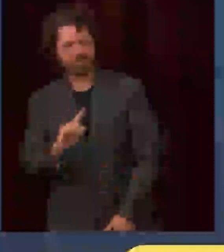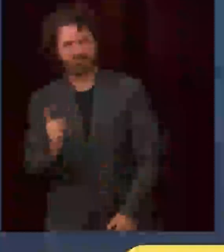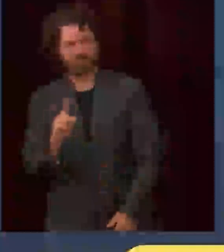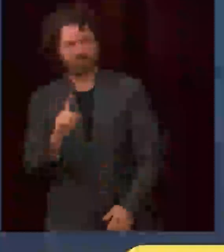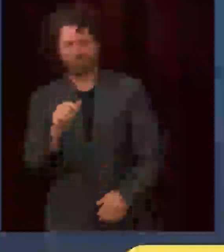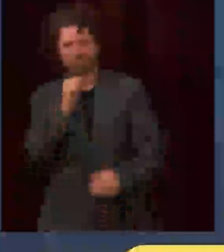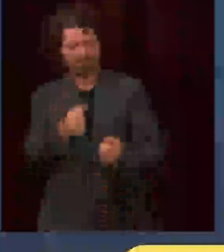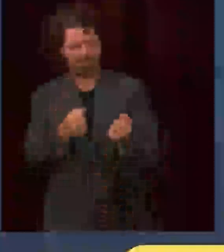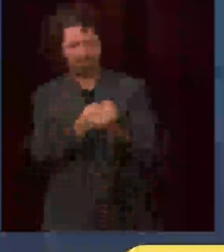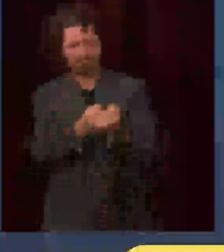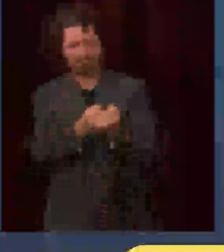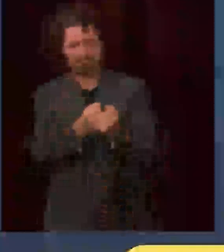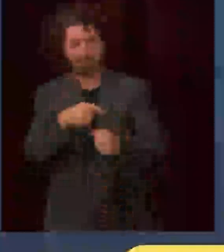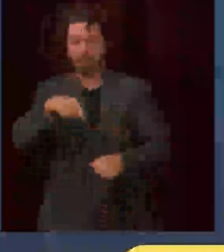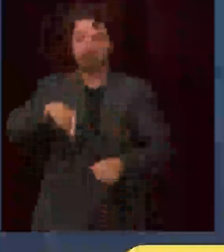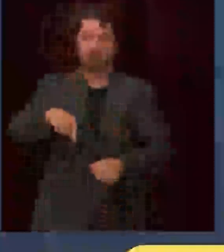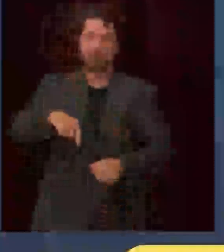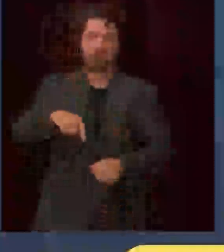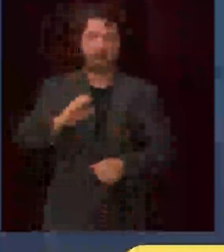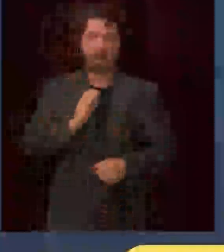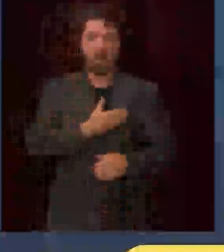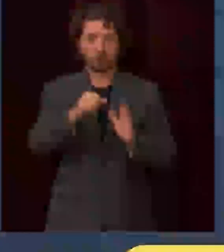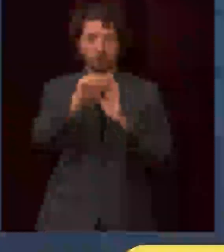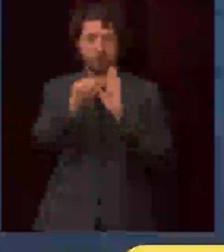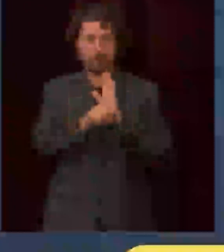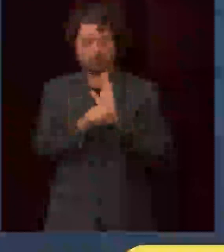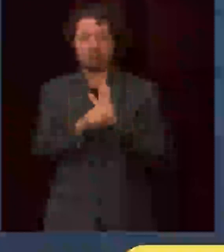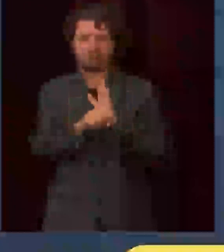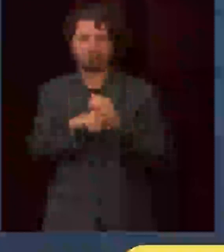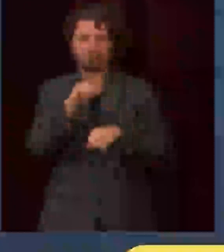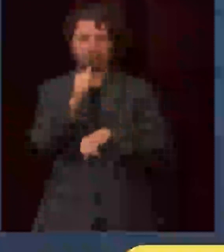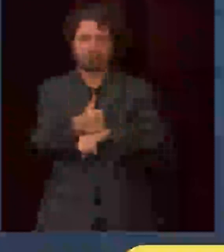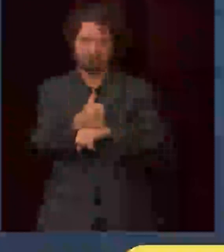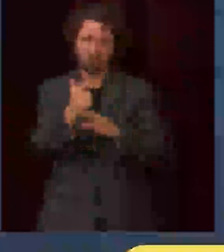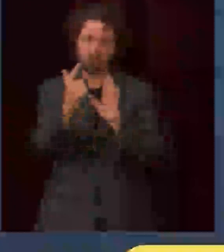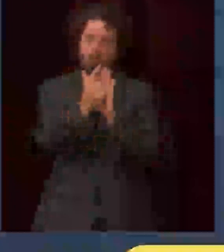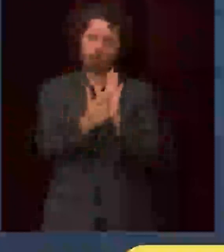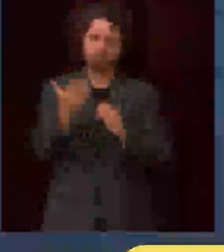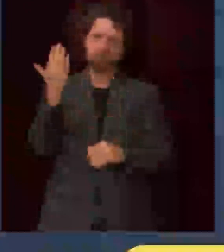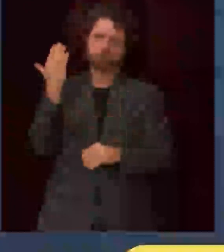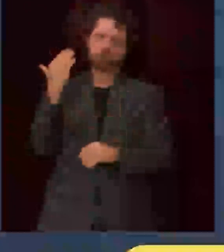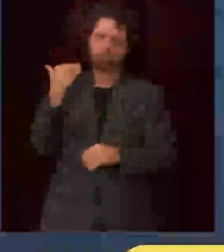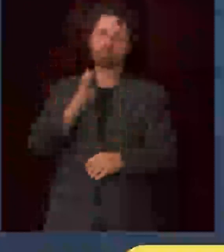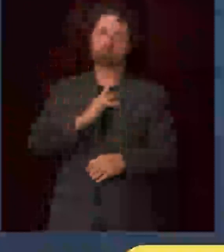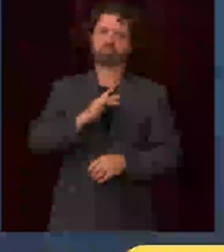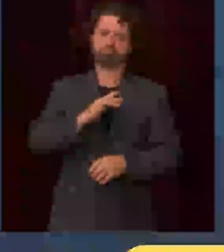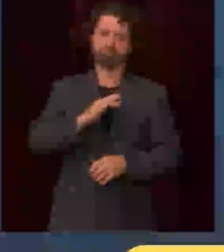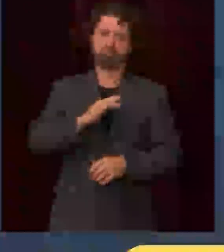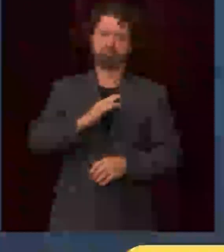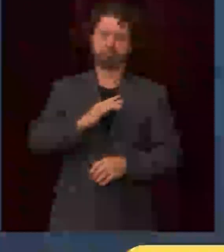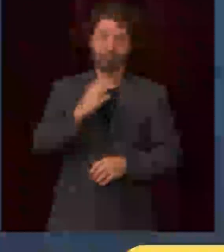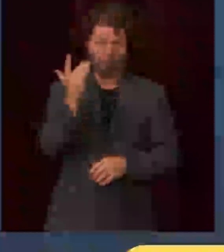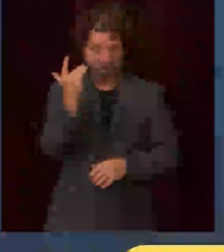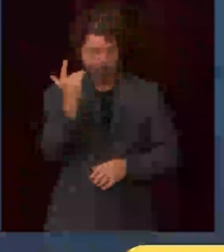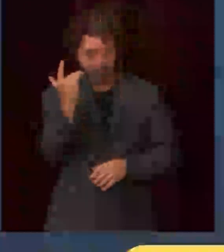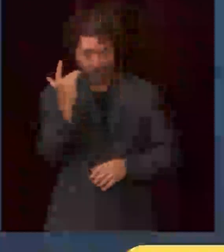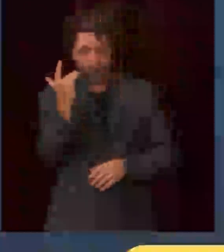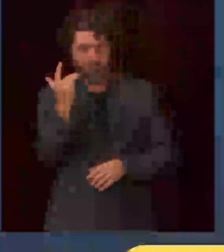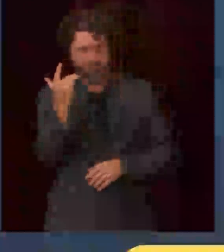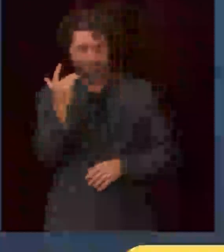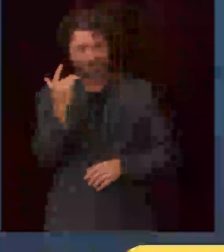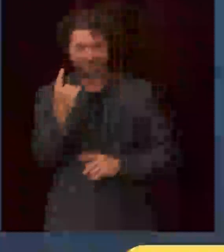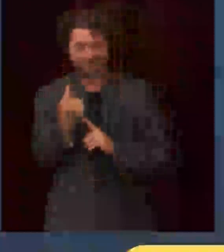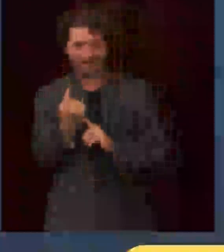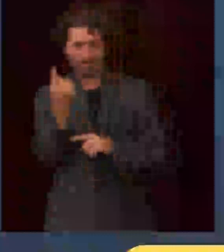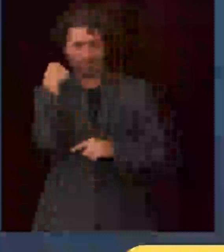got one of the best laws in the United States. That happened because people worked together last year to pass a bill in this regard. And we've